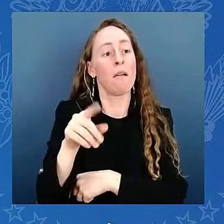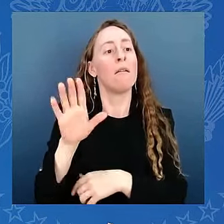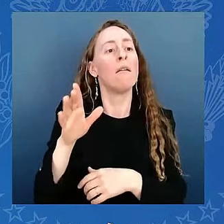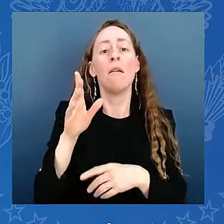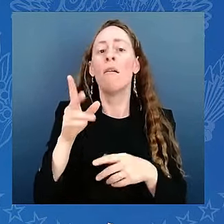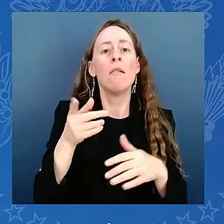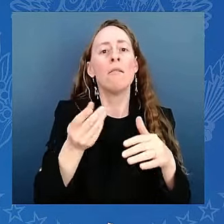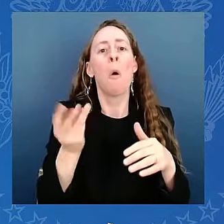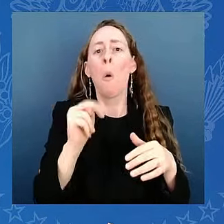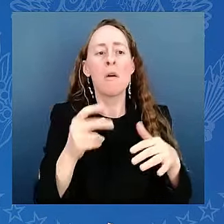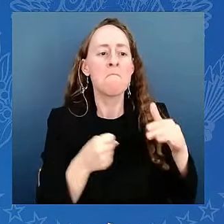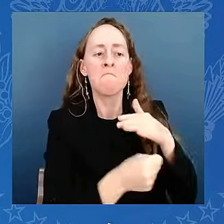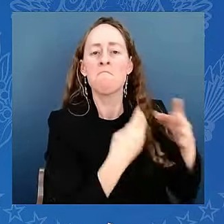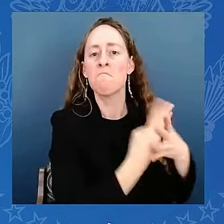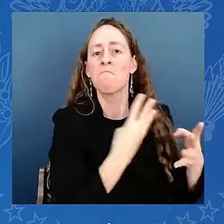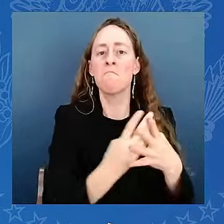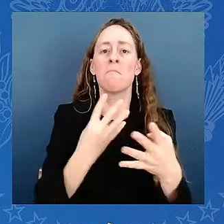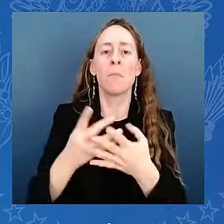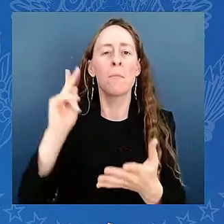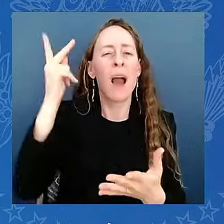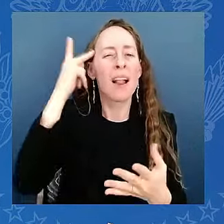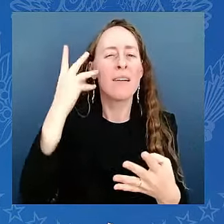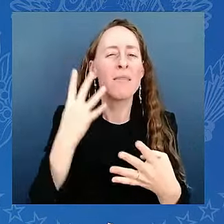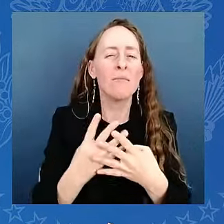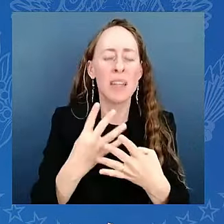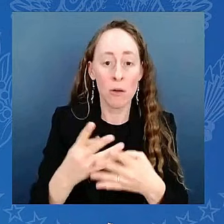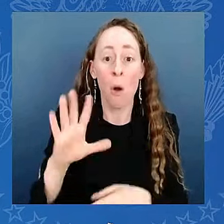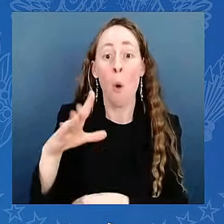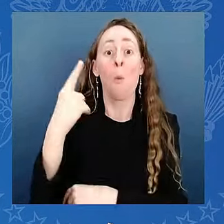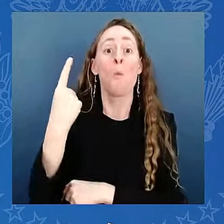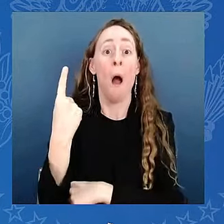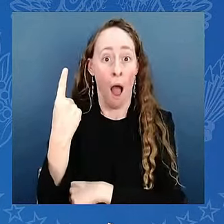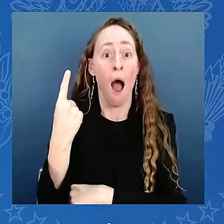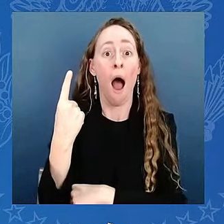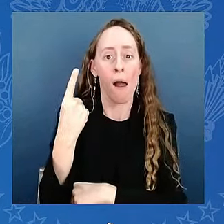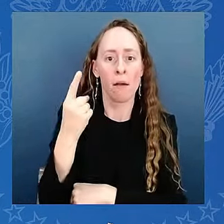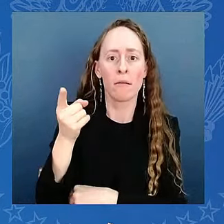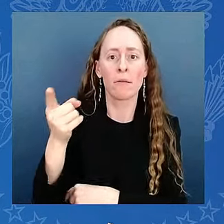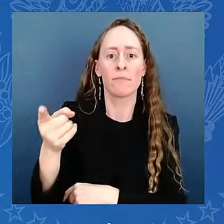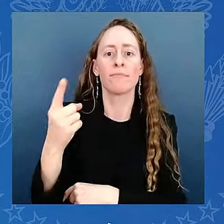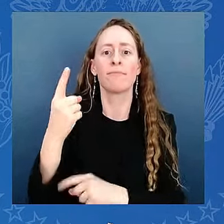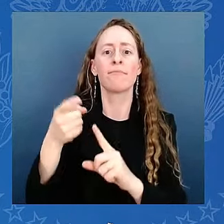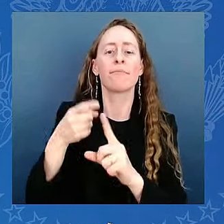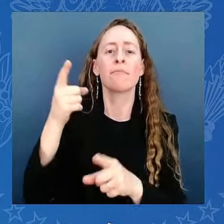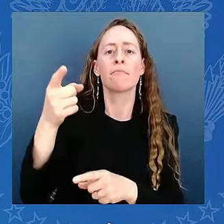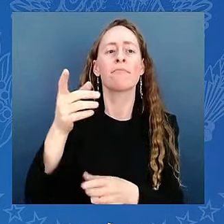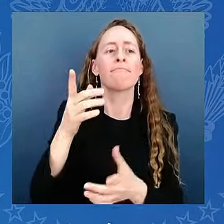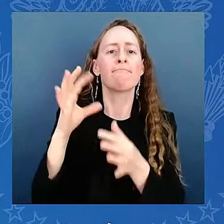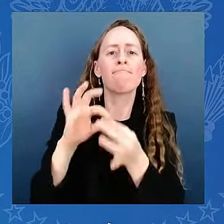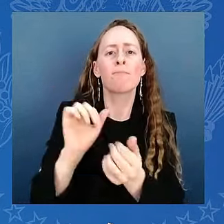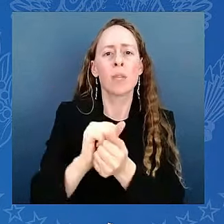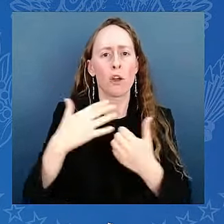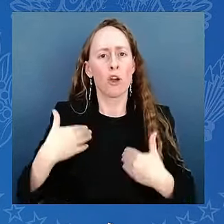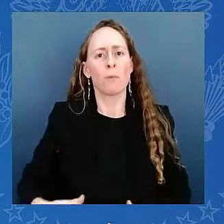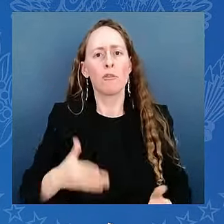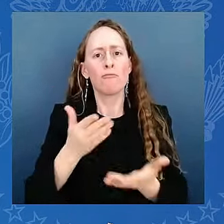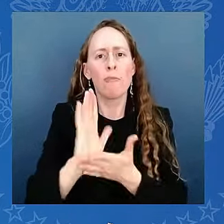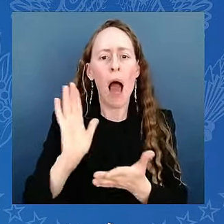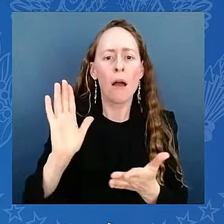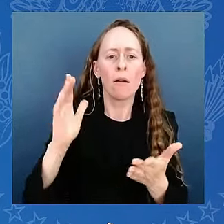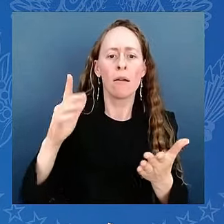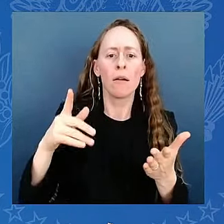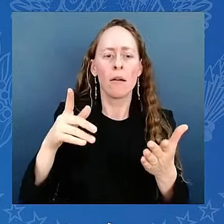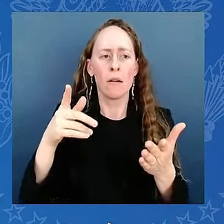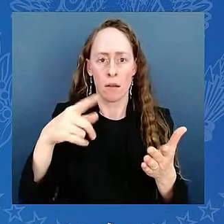rights organization, Memorial, which won a Nobel Prize in 2022. Putin threw him in prison for voicing opposition to the